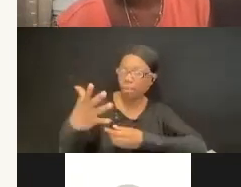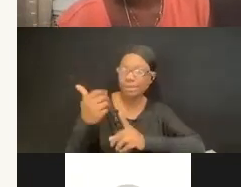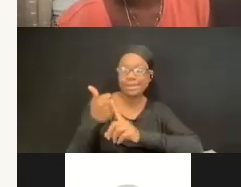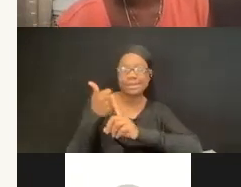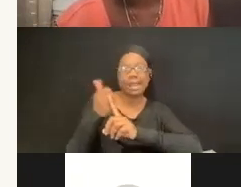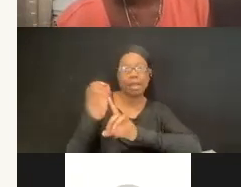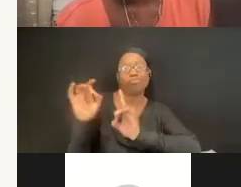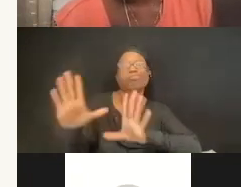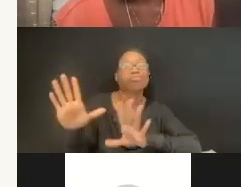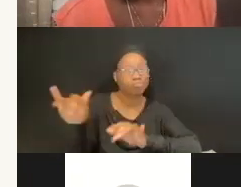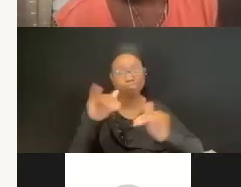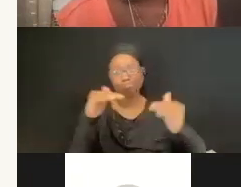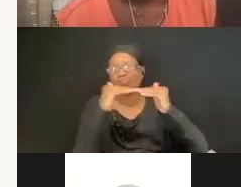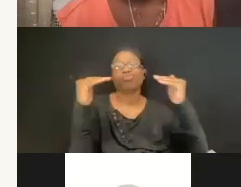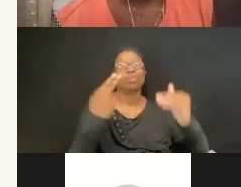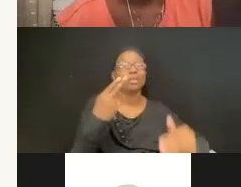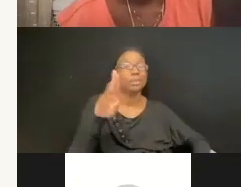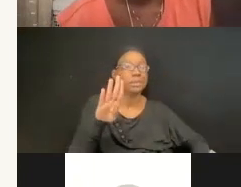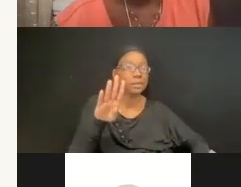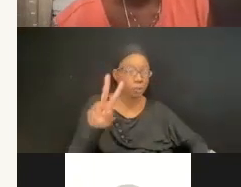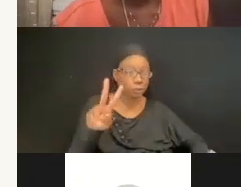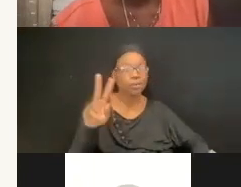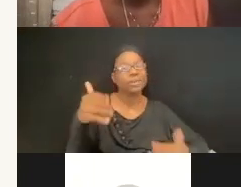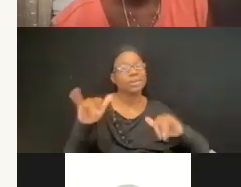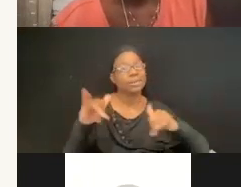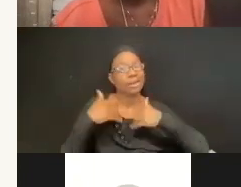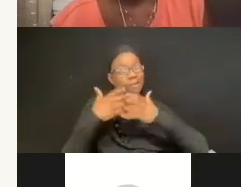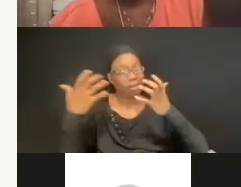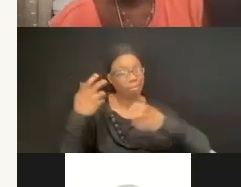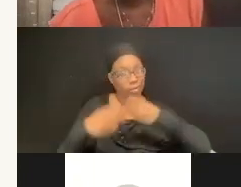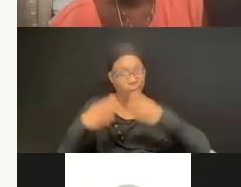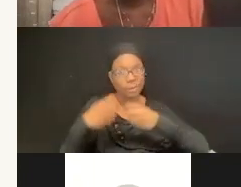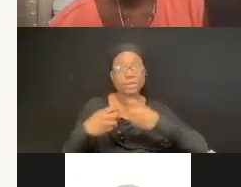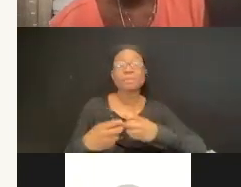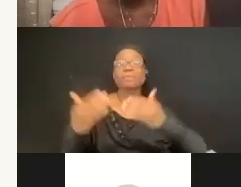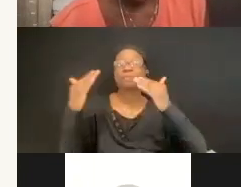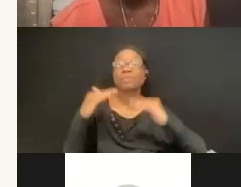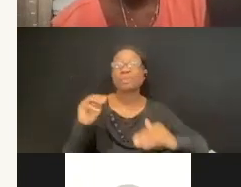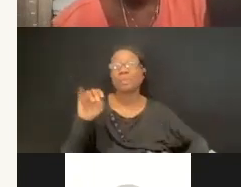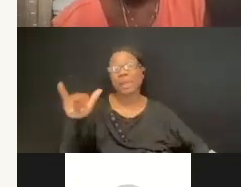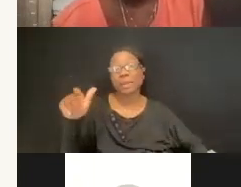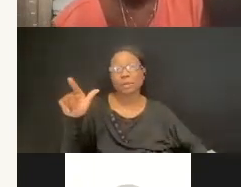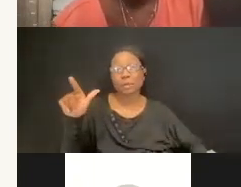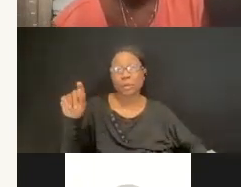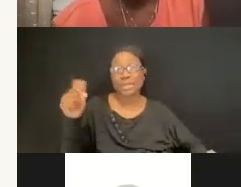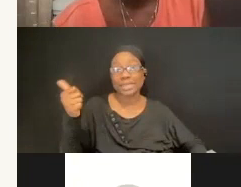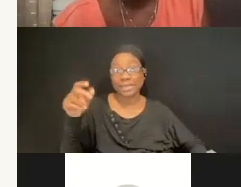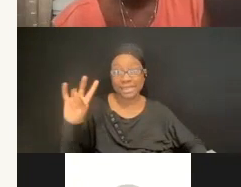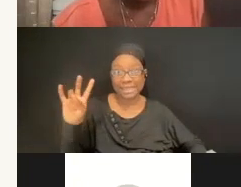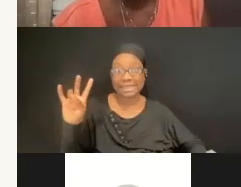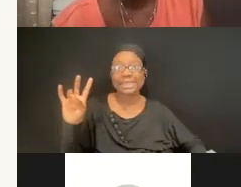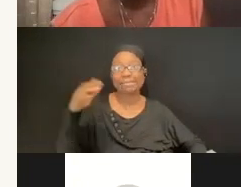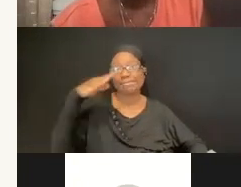of problems with it. In May of 2017, a Black trans woman named Sherelle Faulkner passed away from injuries that